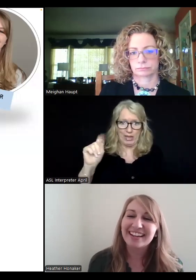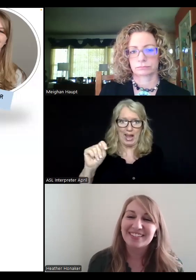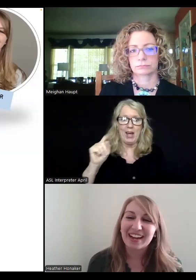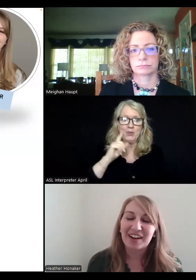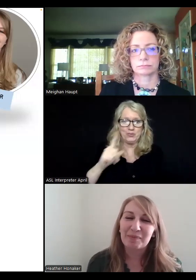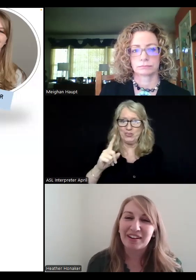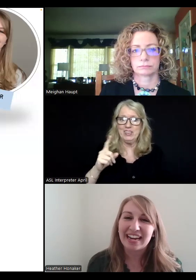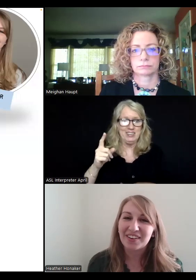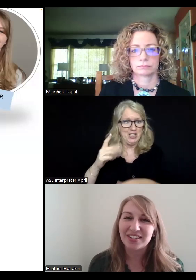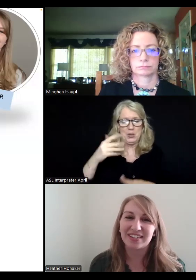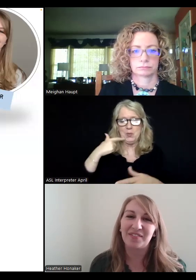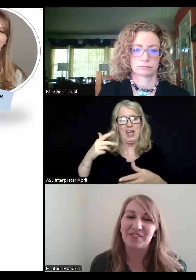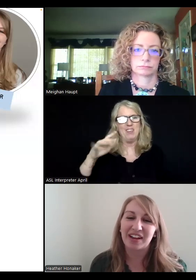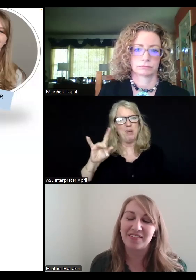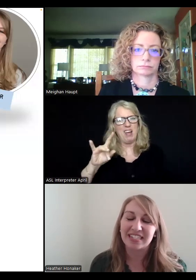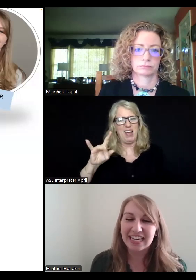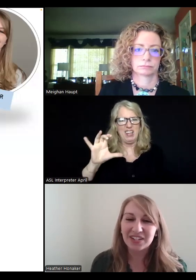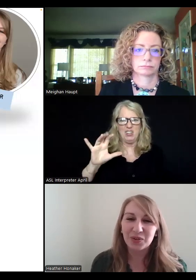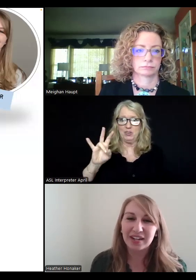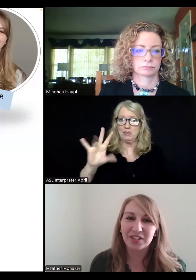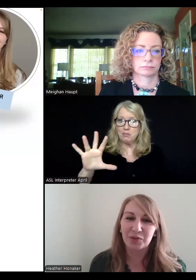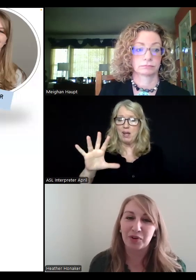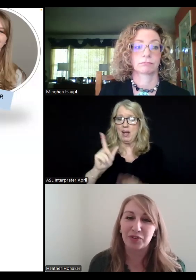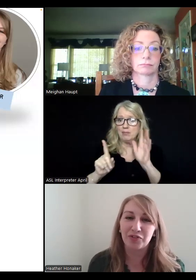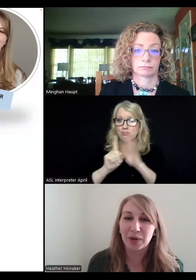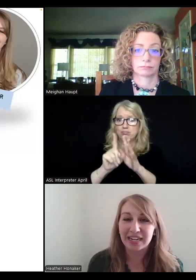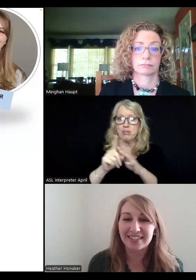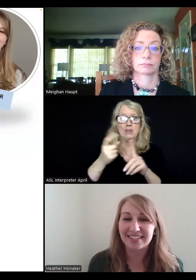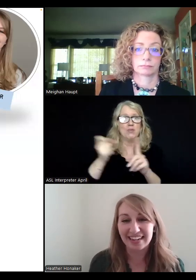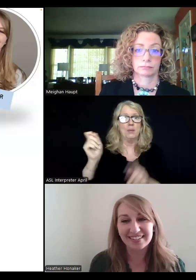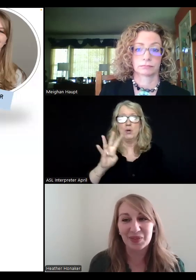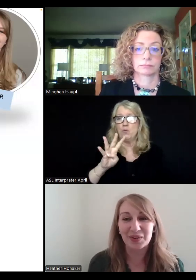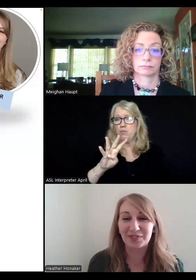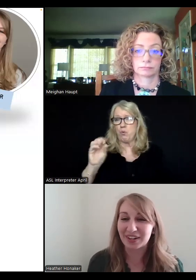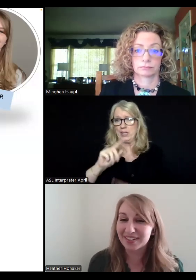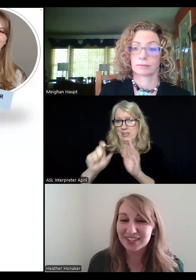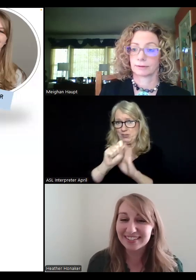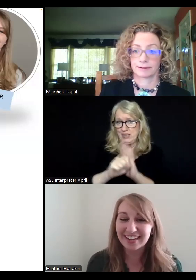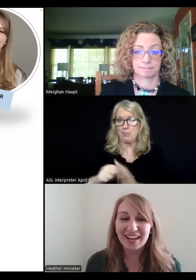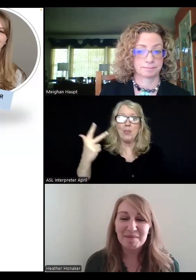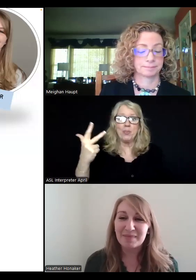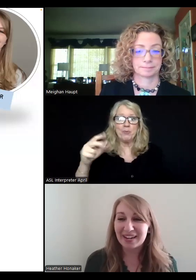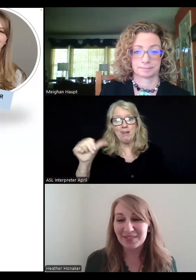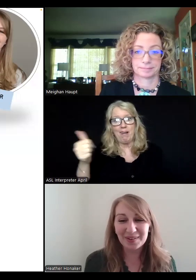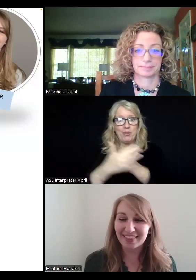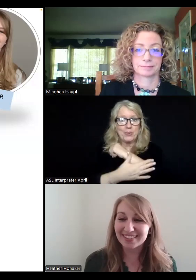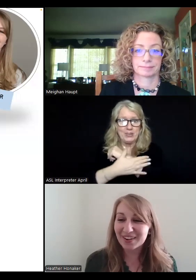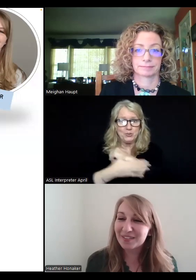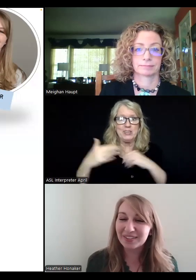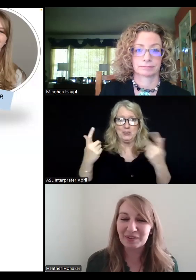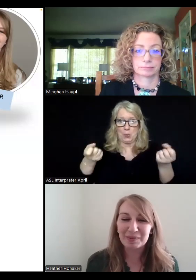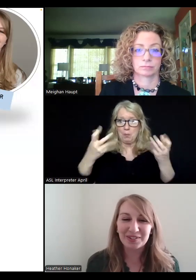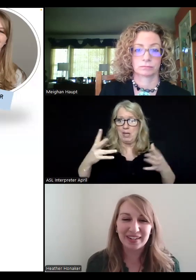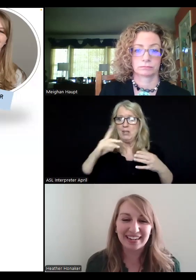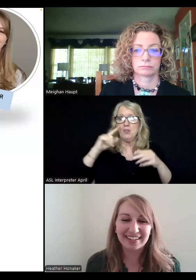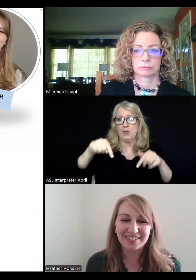button. So we have about 875 attendees joining us from over 40 states and 3 different countries. Many of you on this call